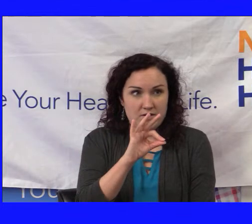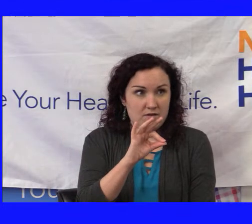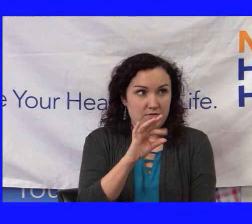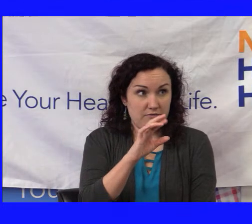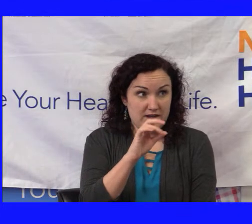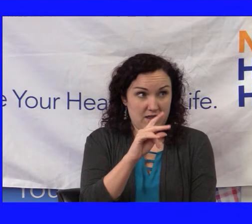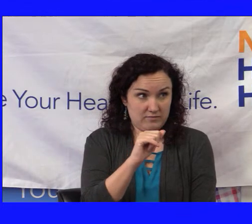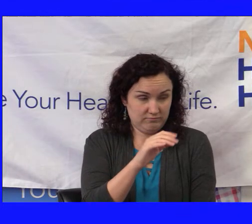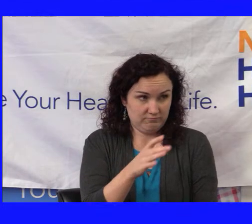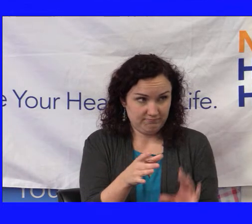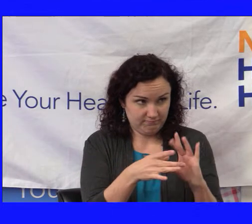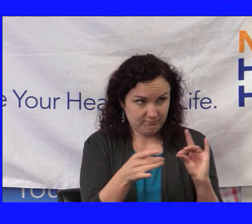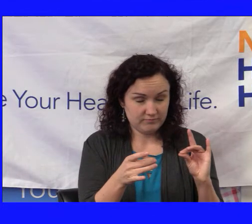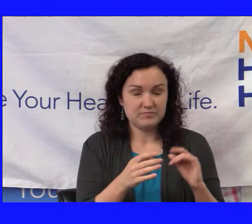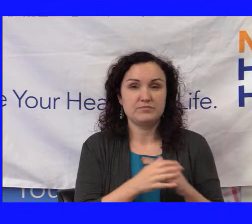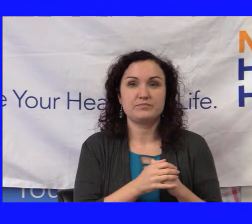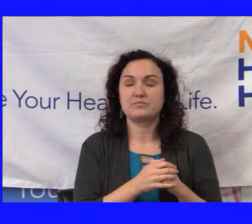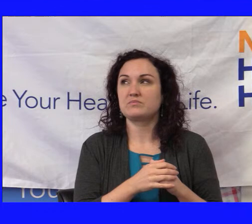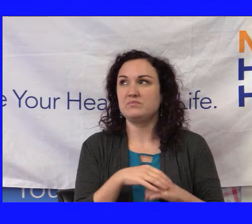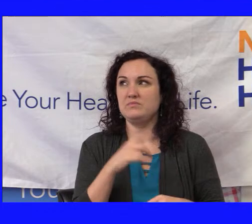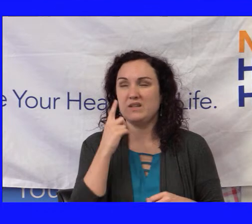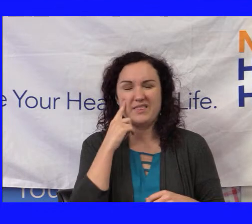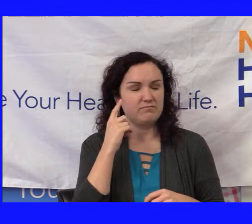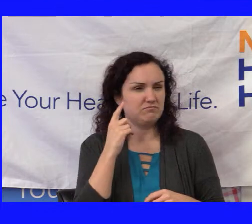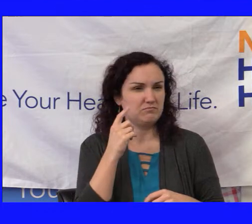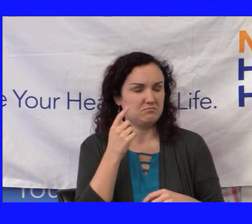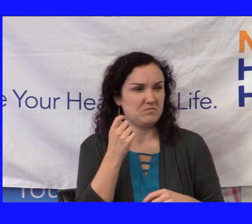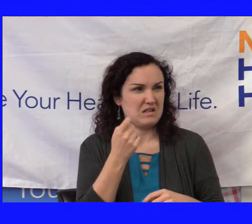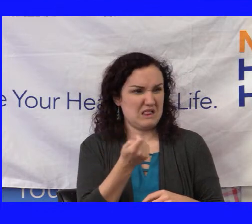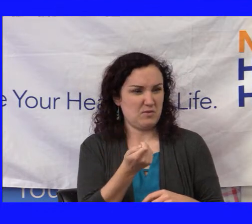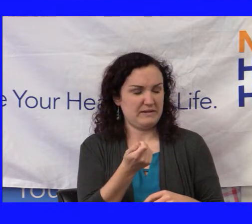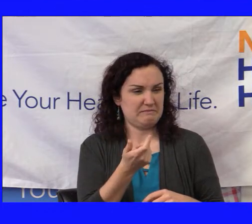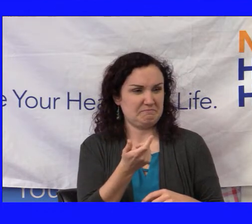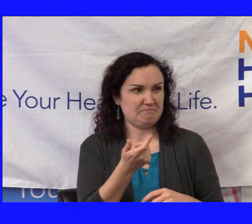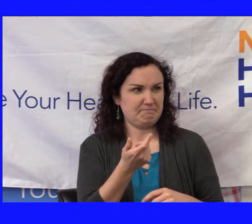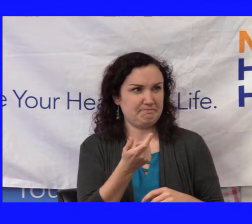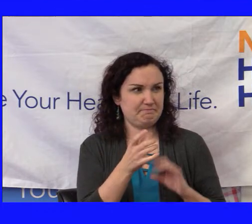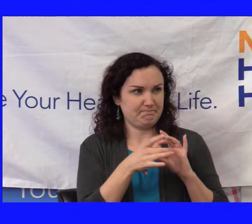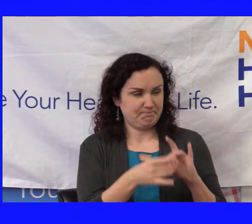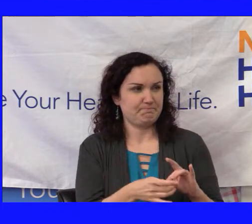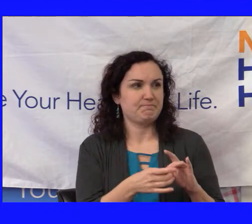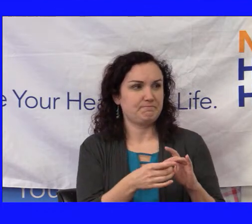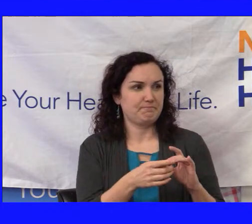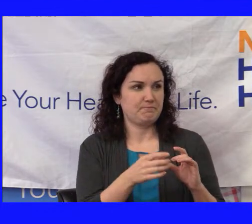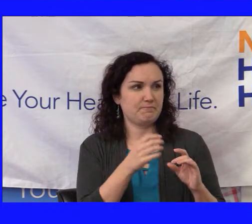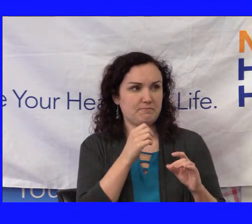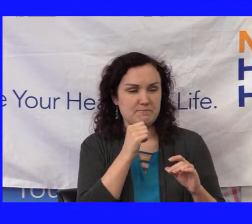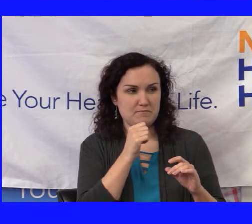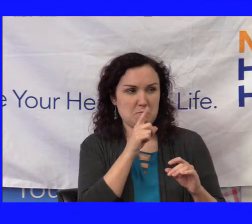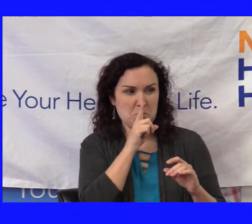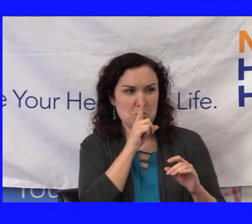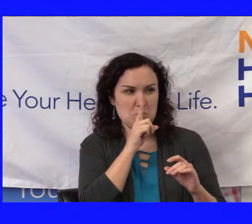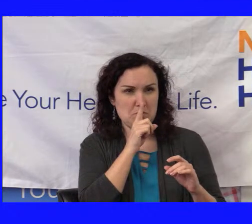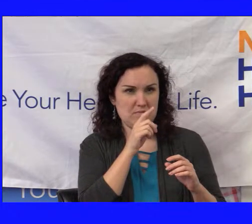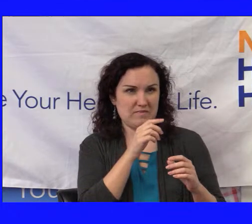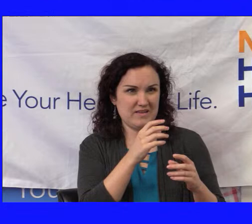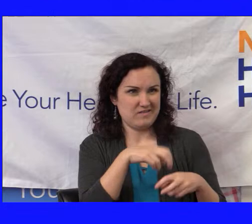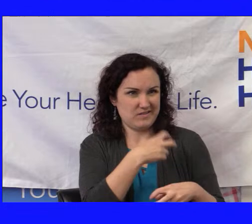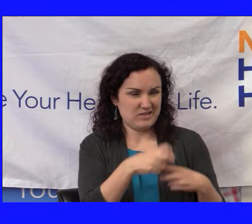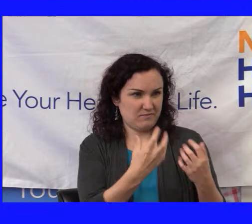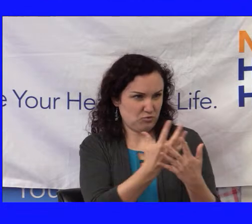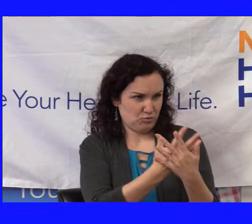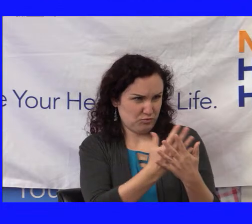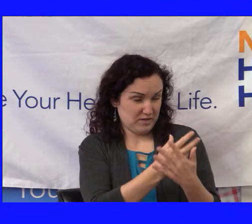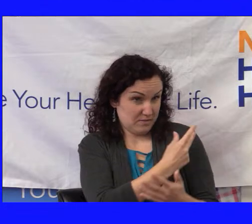think what I'm hearing is it's a little bit due to not being able to screen the patients,